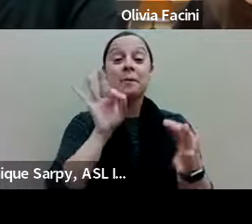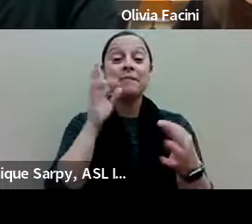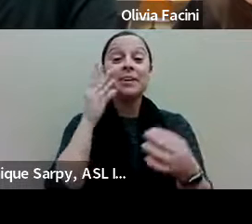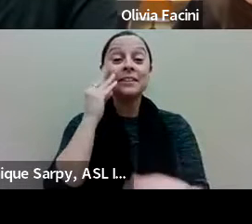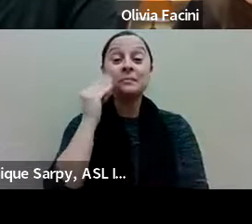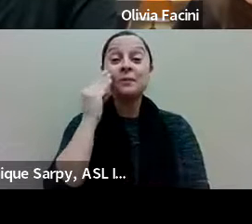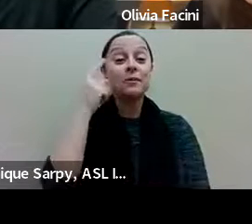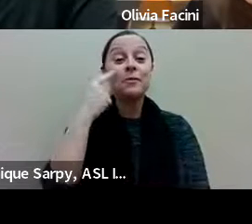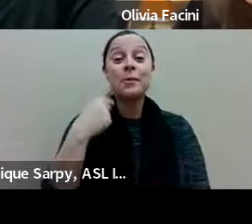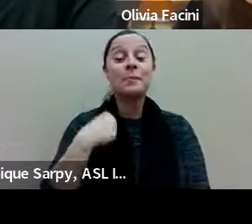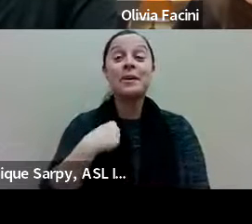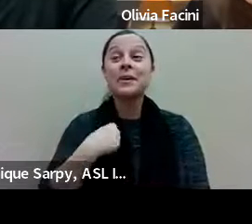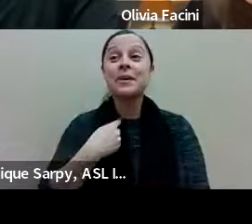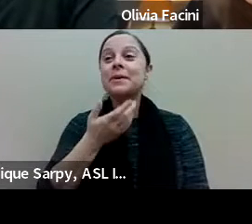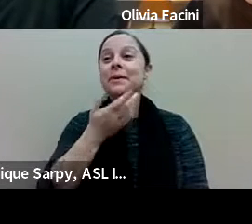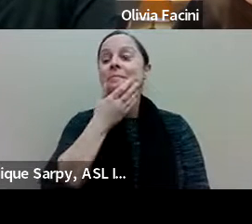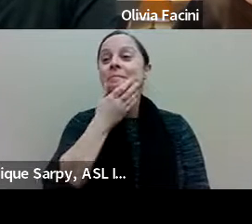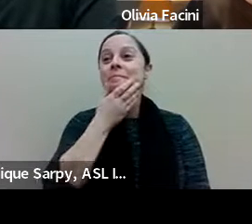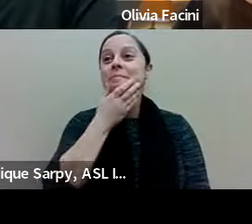would